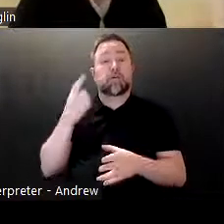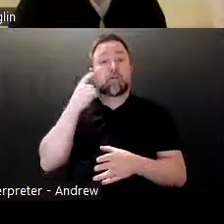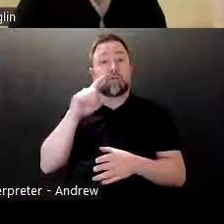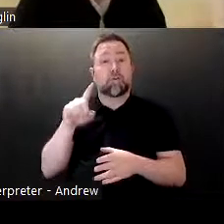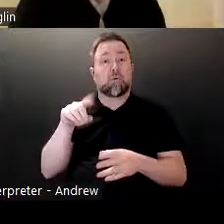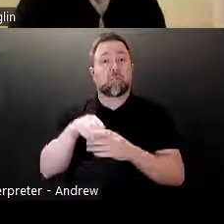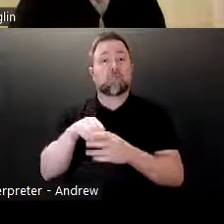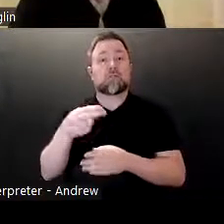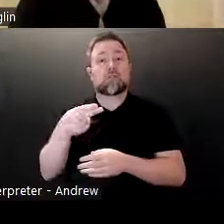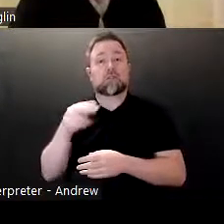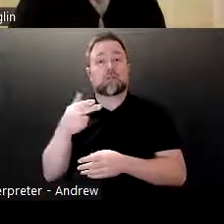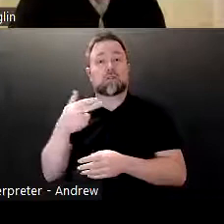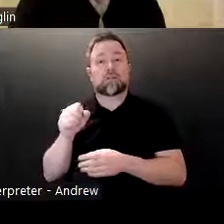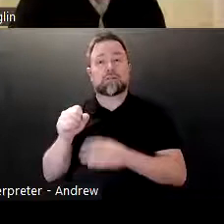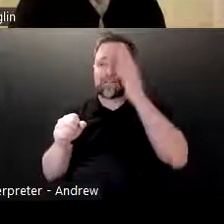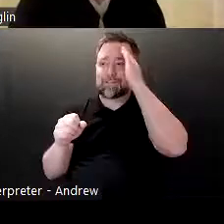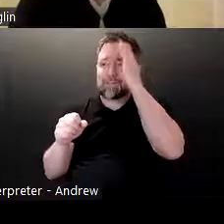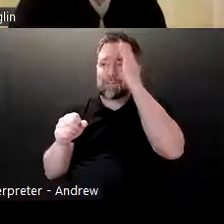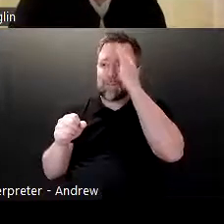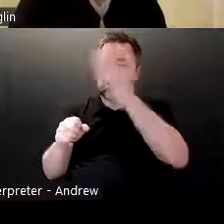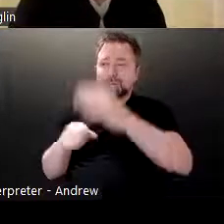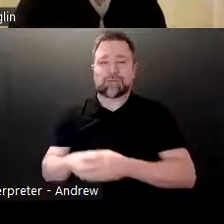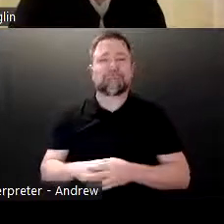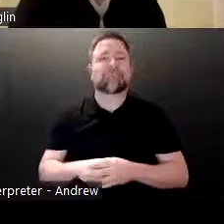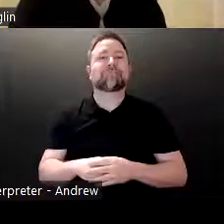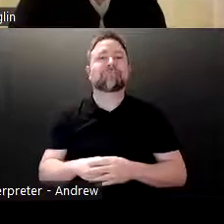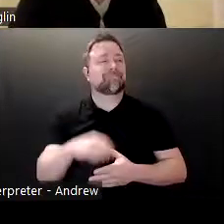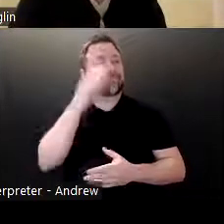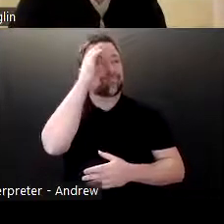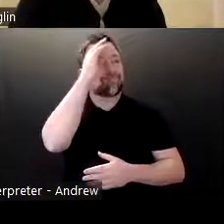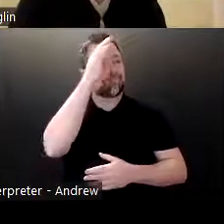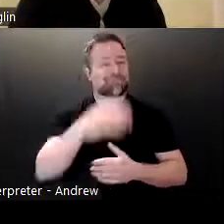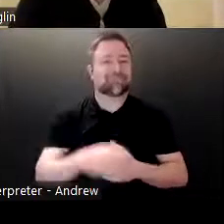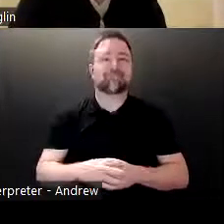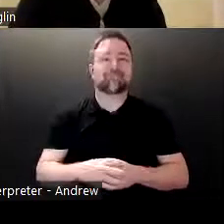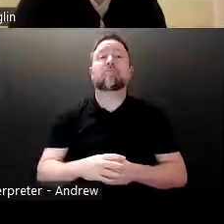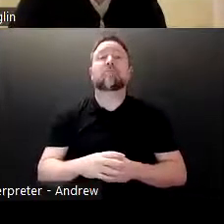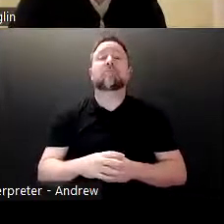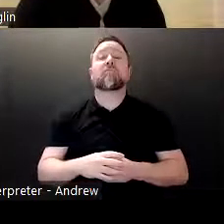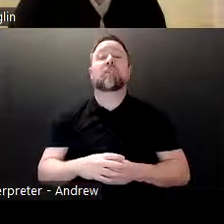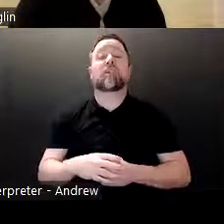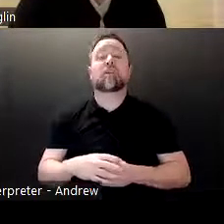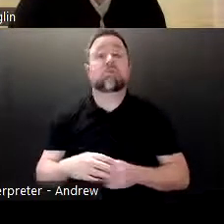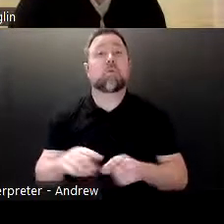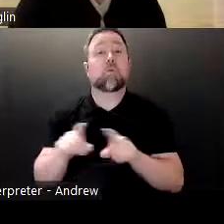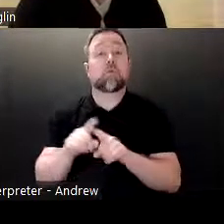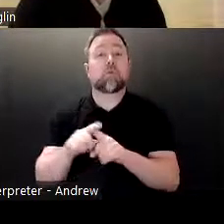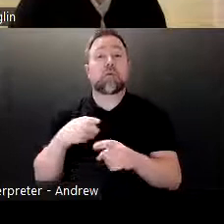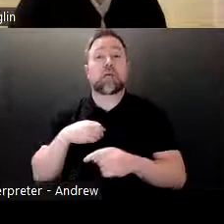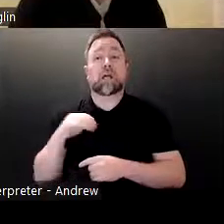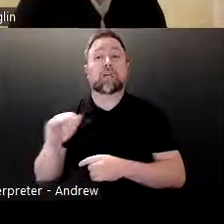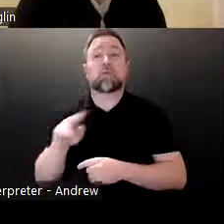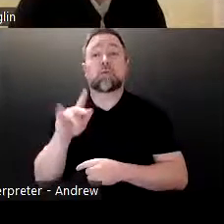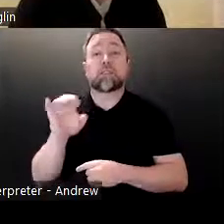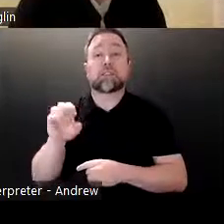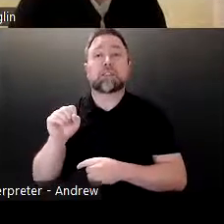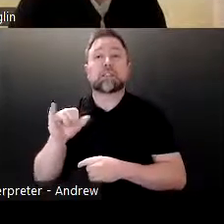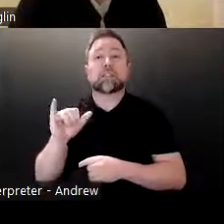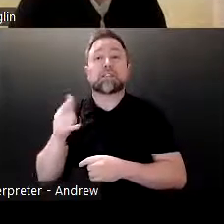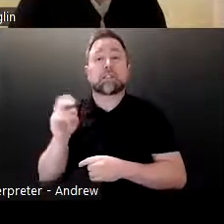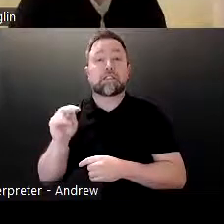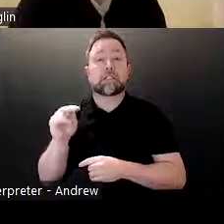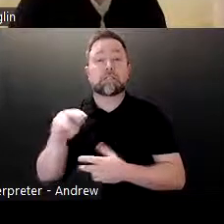Studios. Hello, Valerie. Hi, Rachel. Along with Julie Siglin, the executive director of the Wharton Esherick Museum,